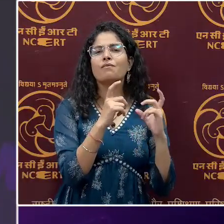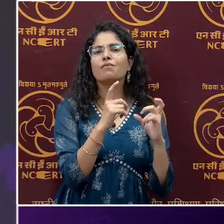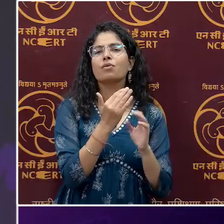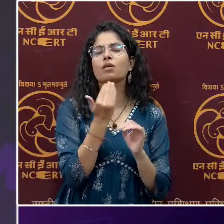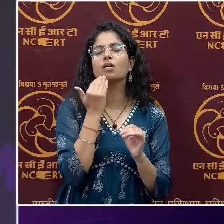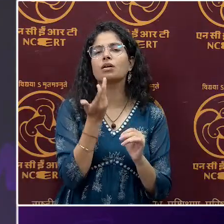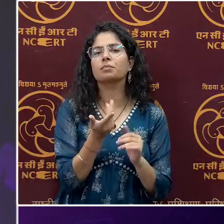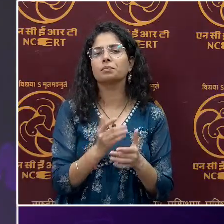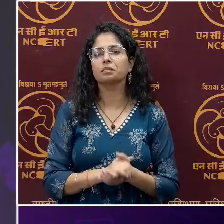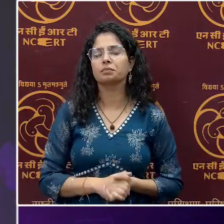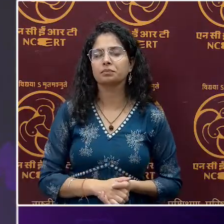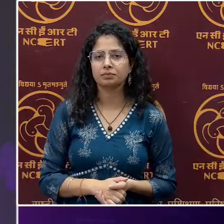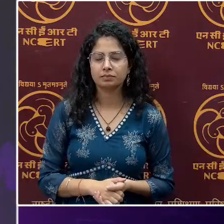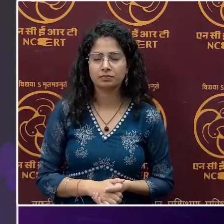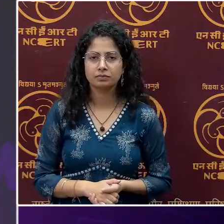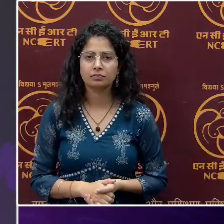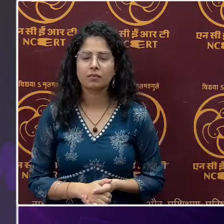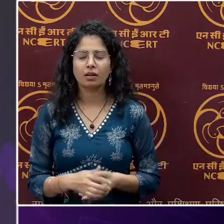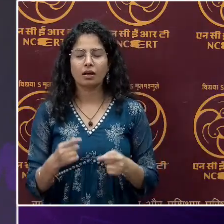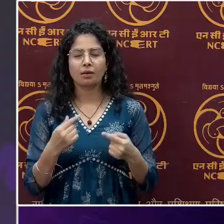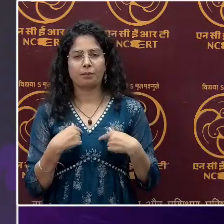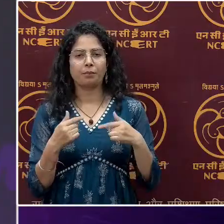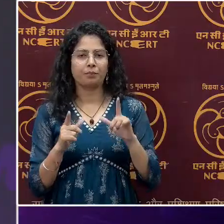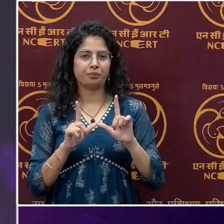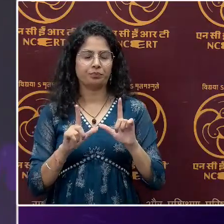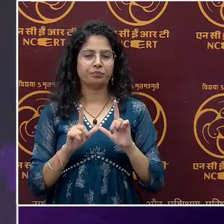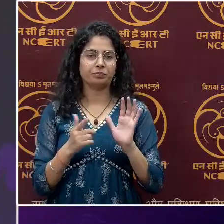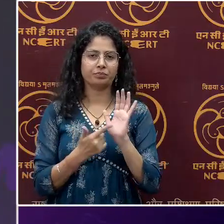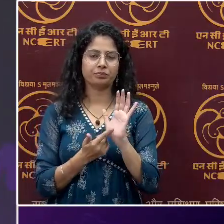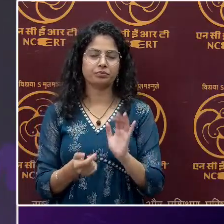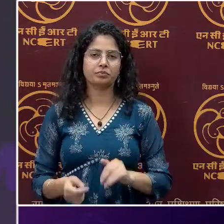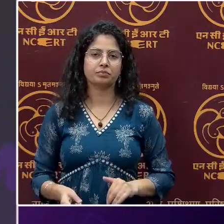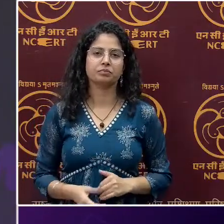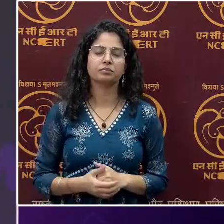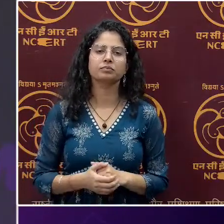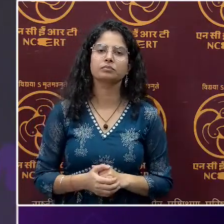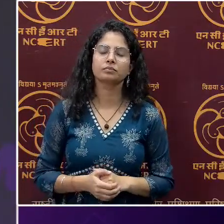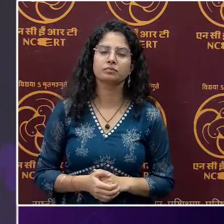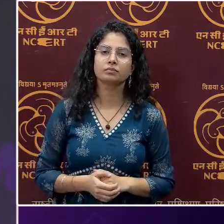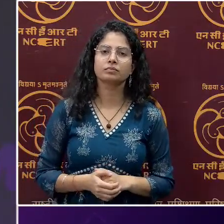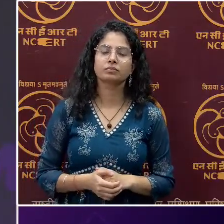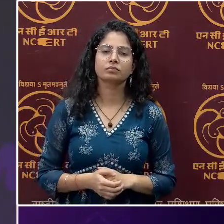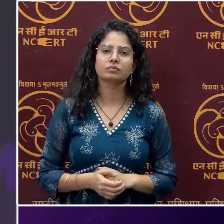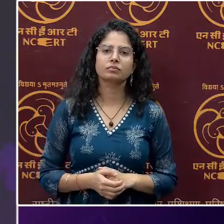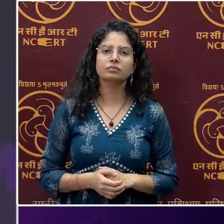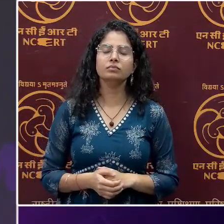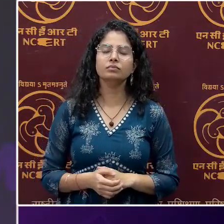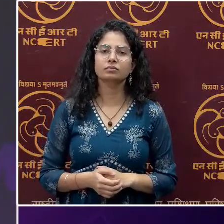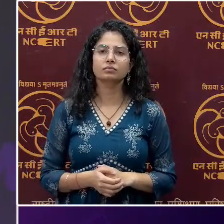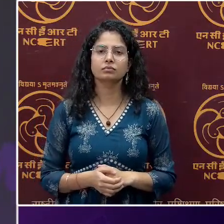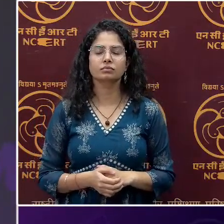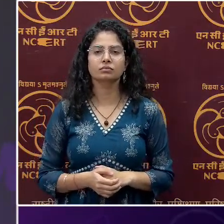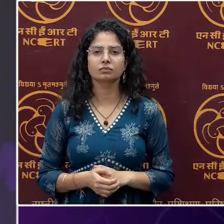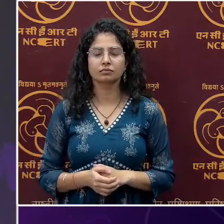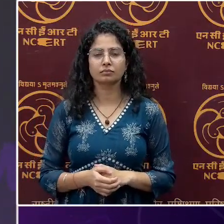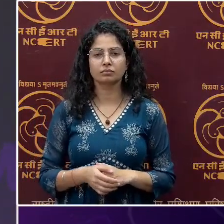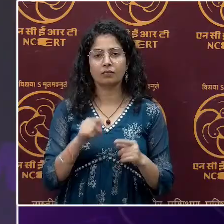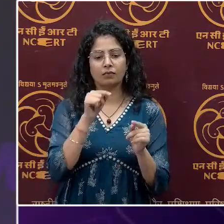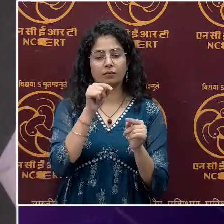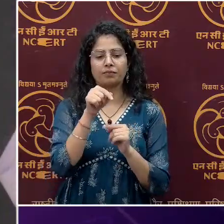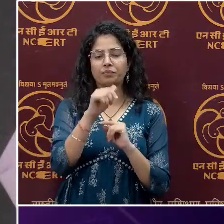Like, let me show you some pictures. Sure. We can have some more pictures. This is